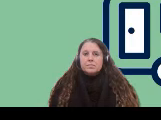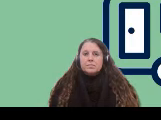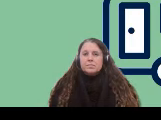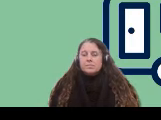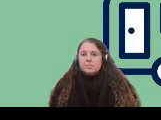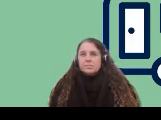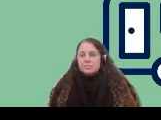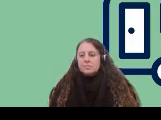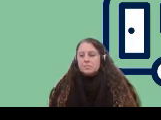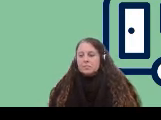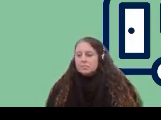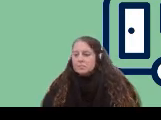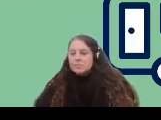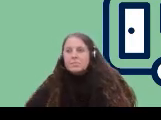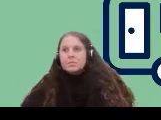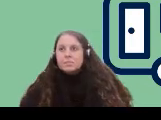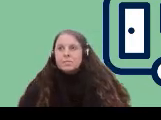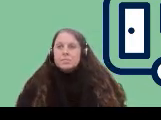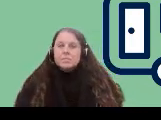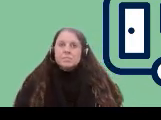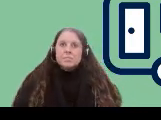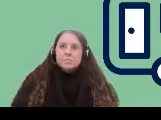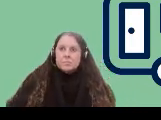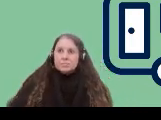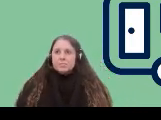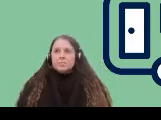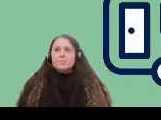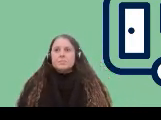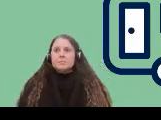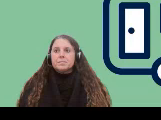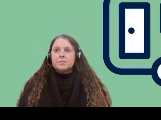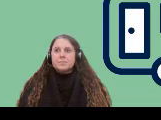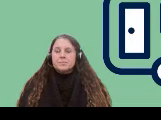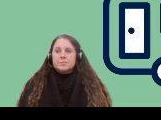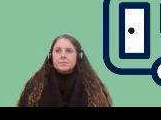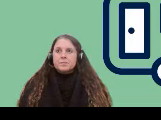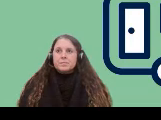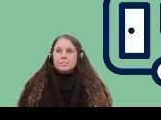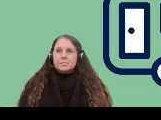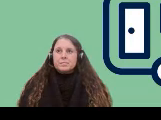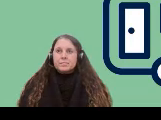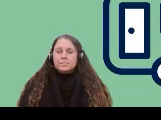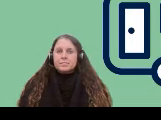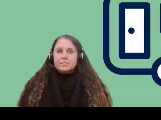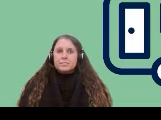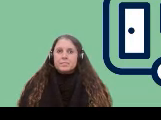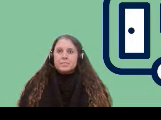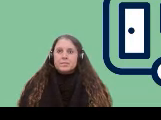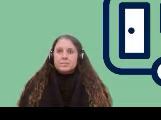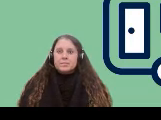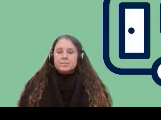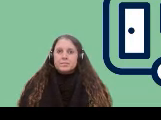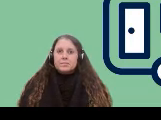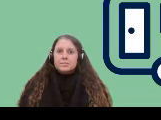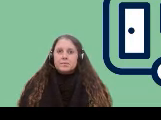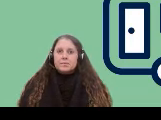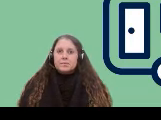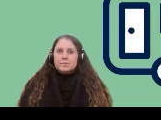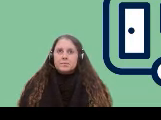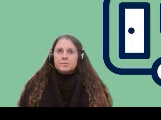excluding the loading, sick leave, and the list goes on. And importantly, what you'll see down the bottom of the